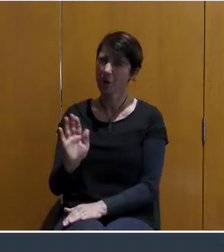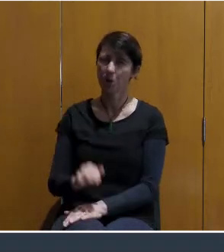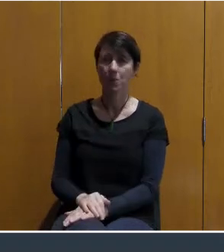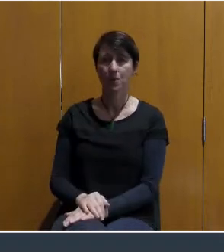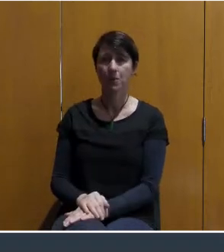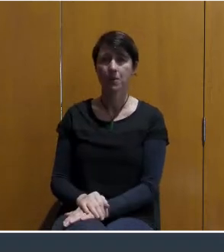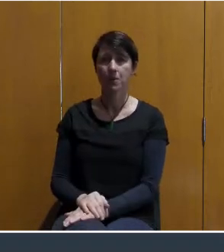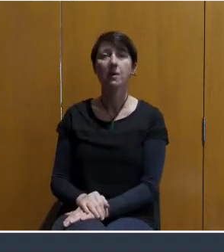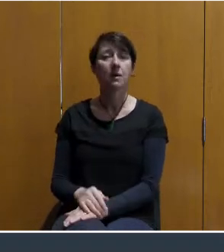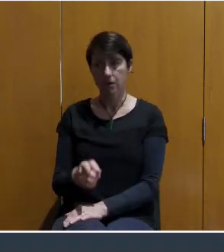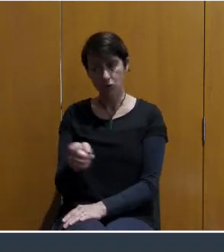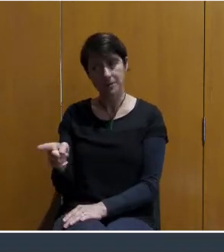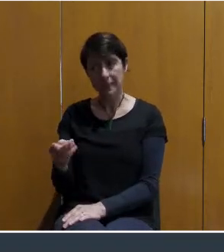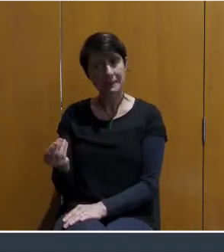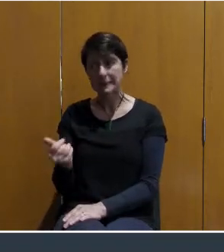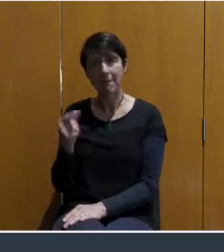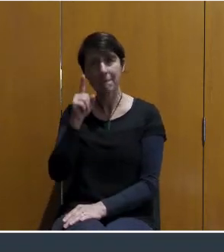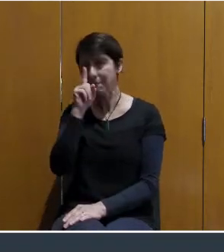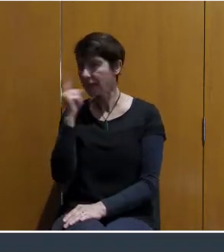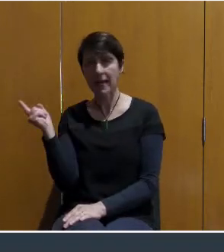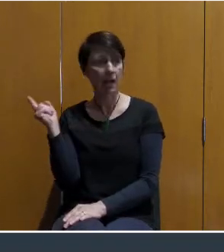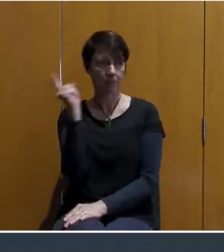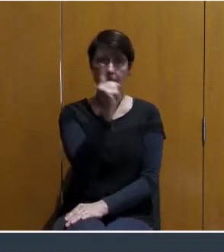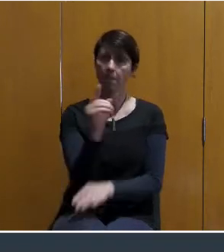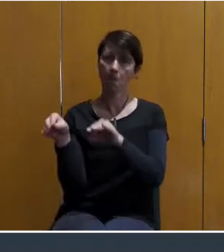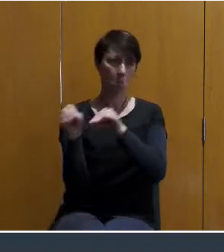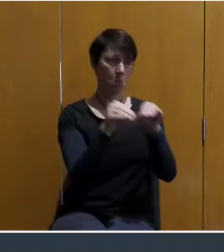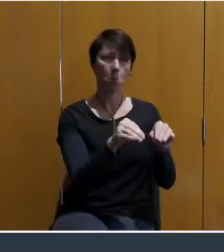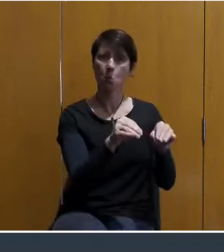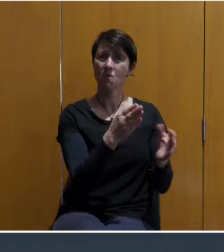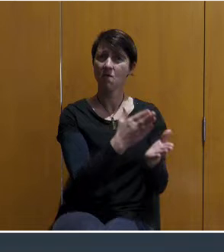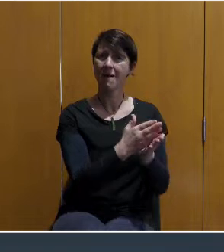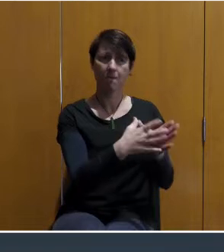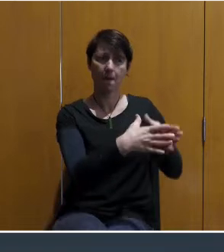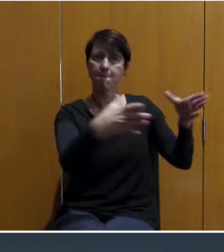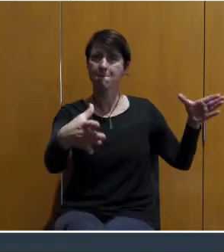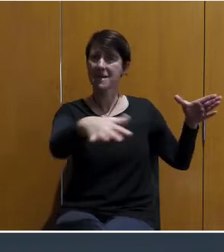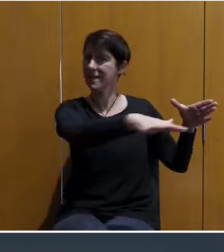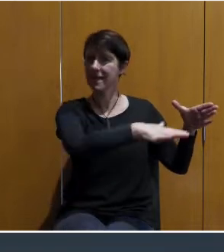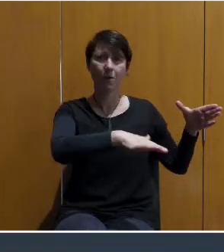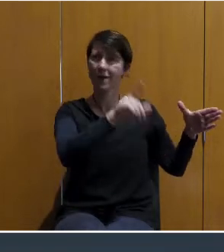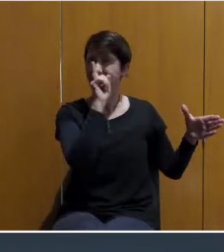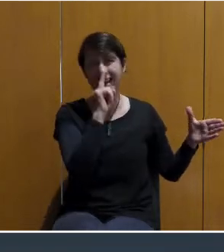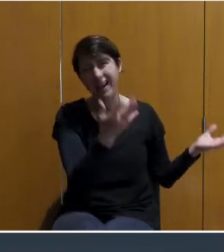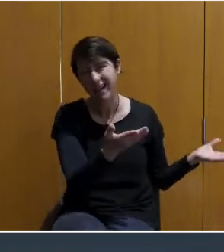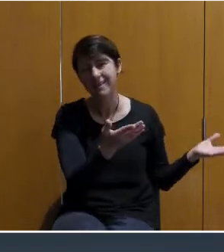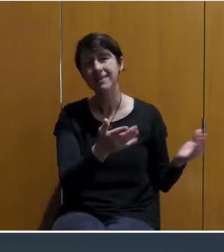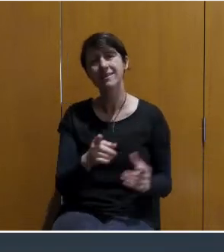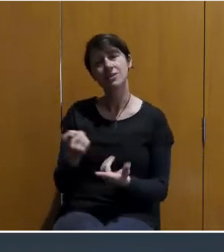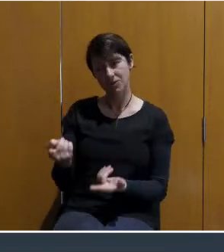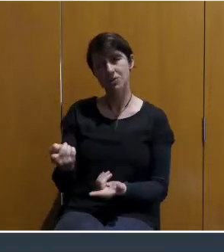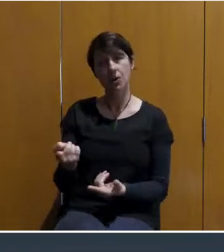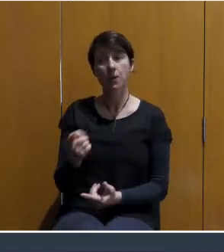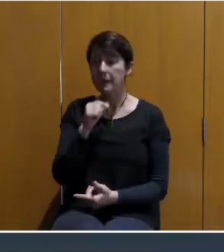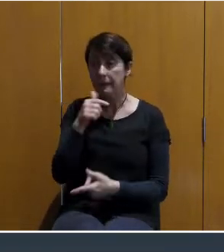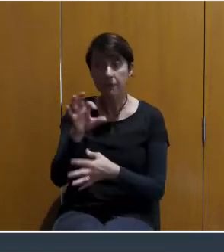to live in a large area. So I think as long as they're not causing any issues, you've got